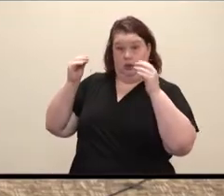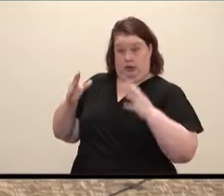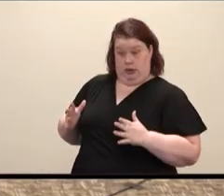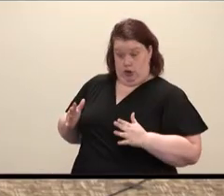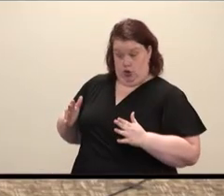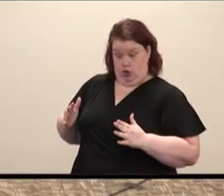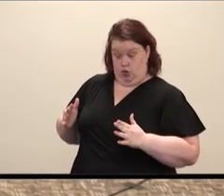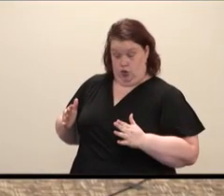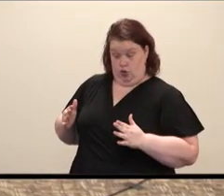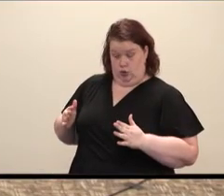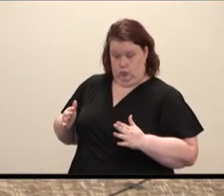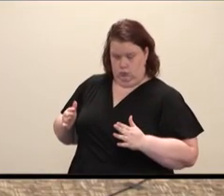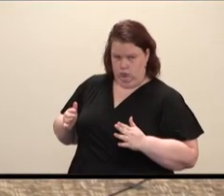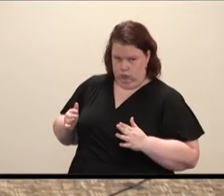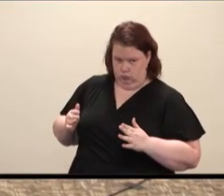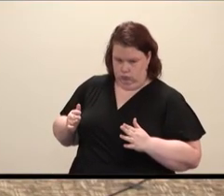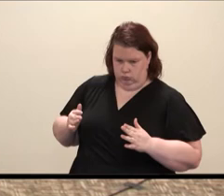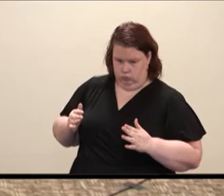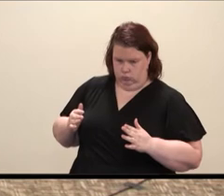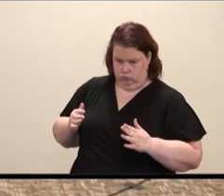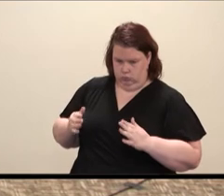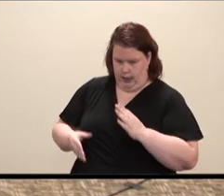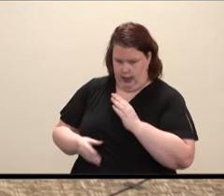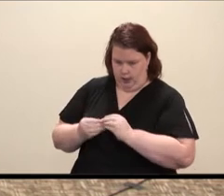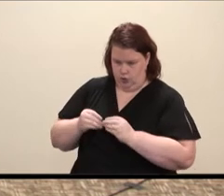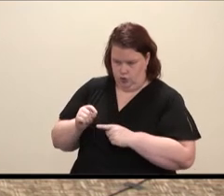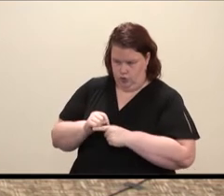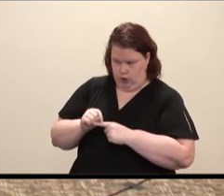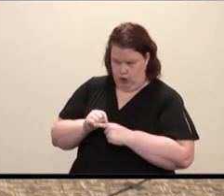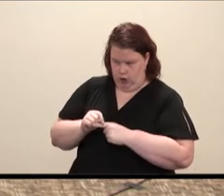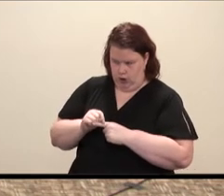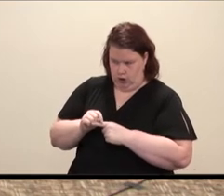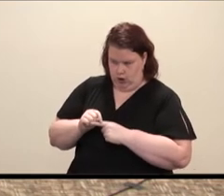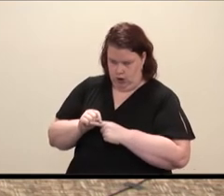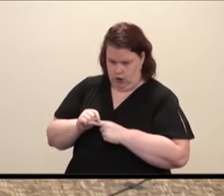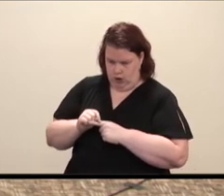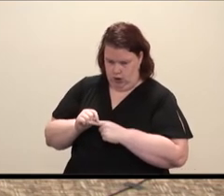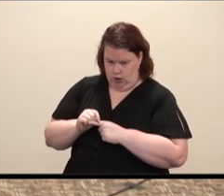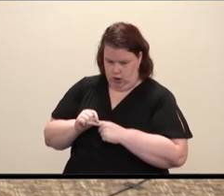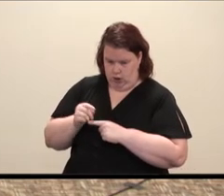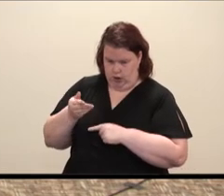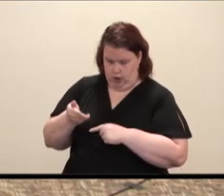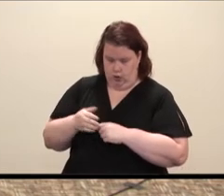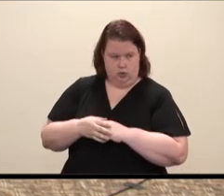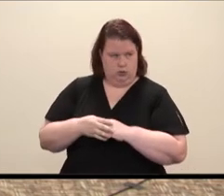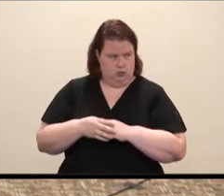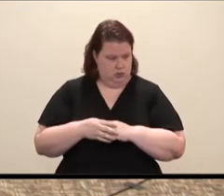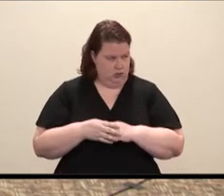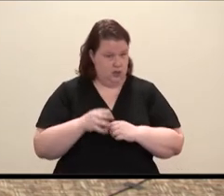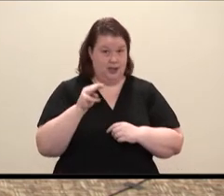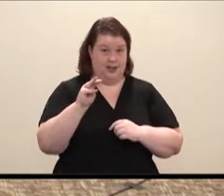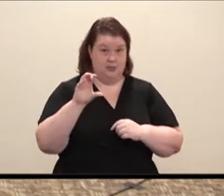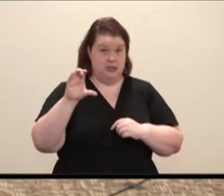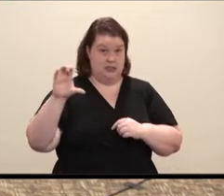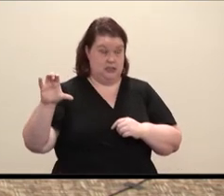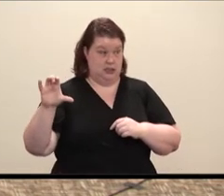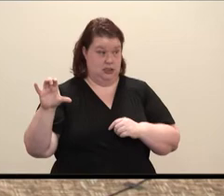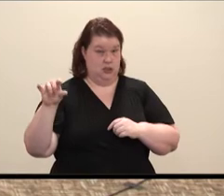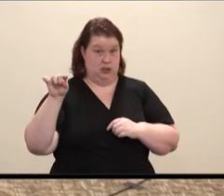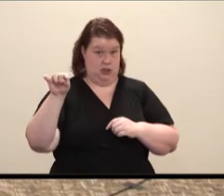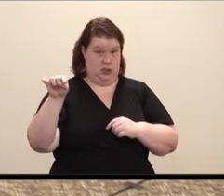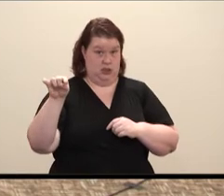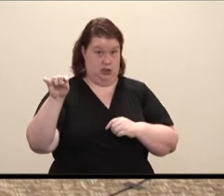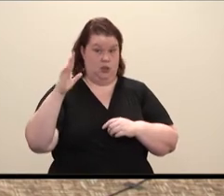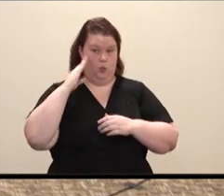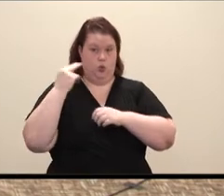special extra training for that pathway and everything? They will actually be utilizing the McLennan Community College for some of the